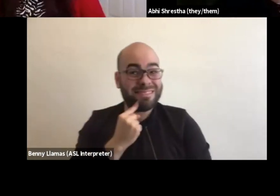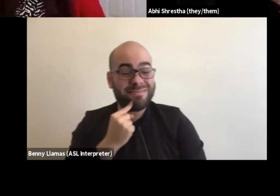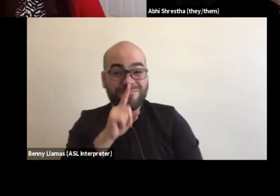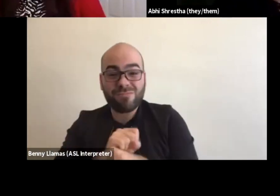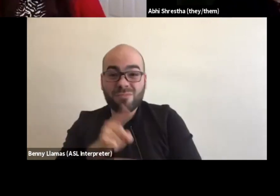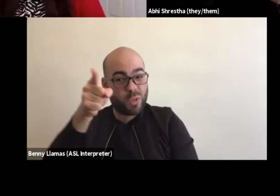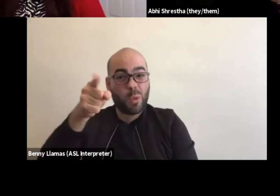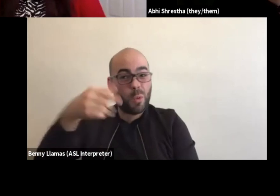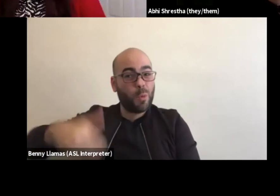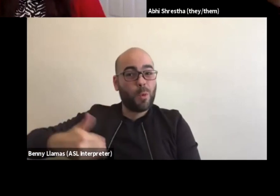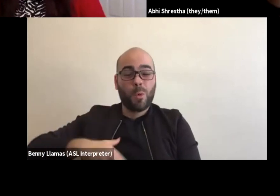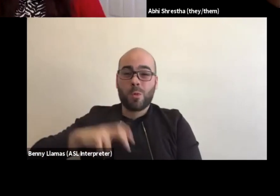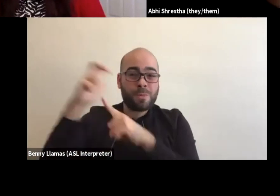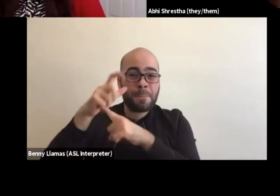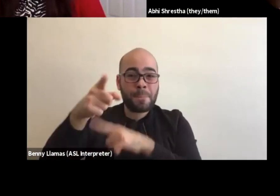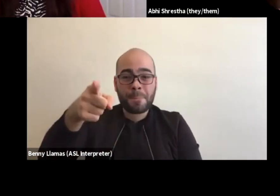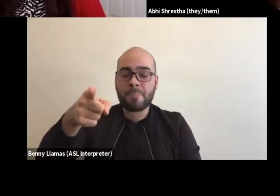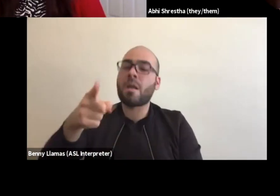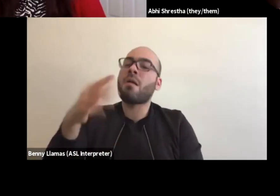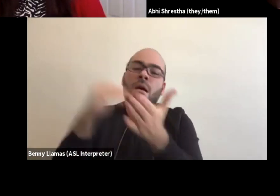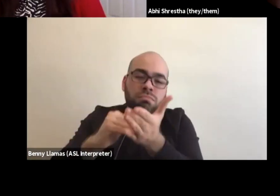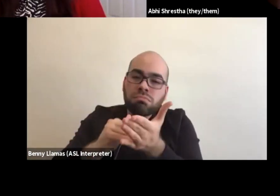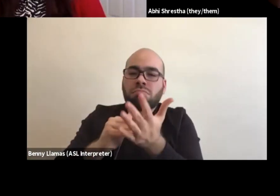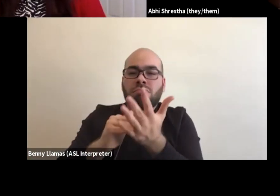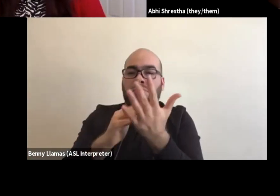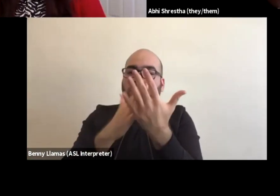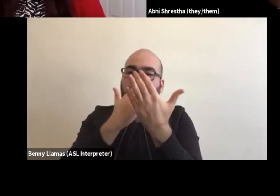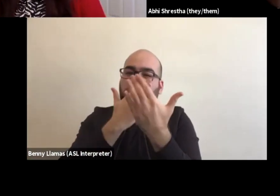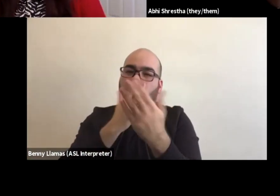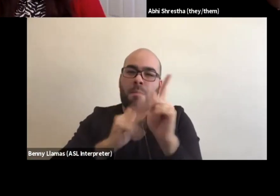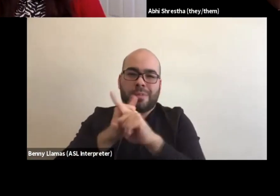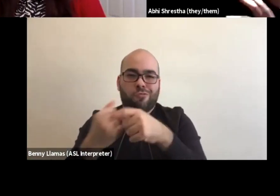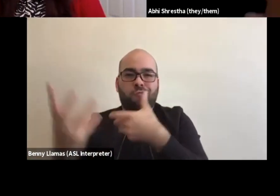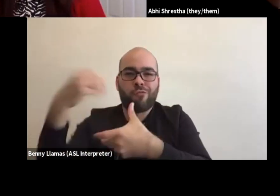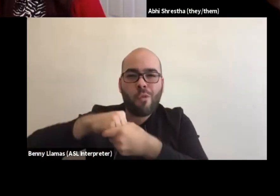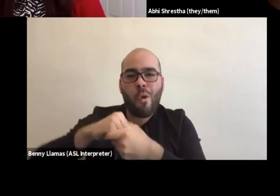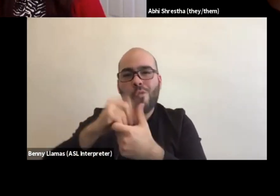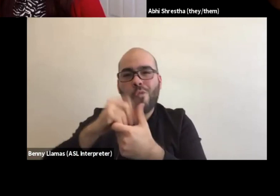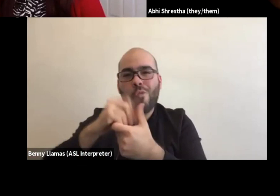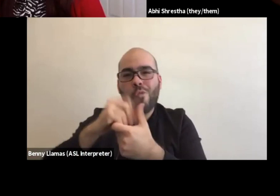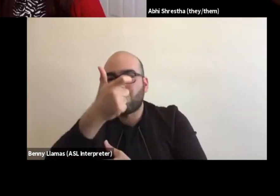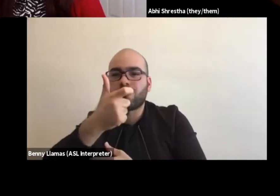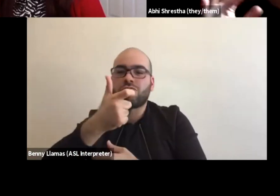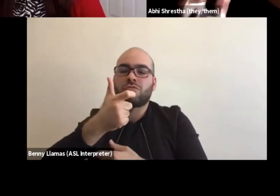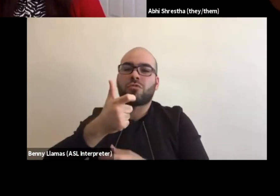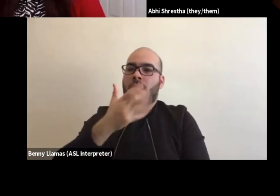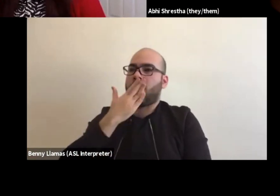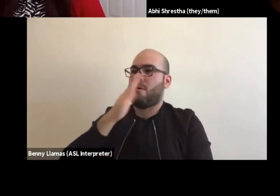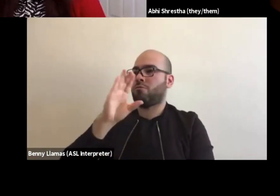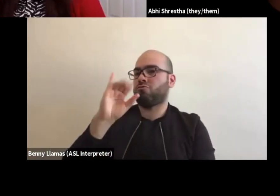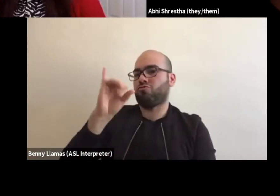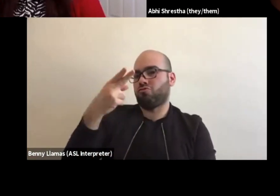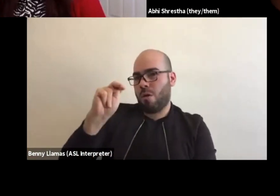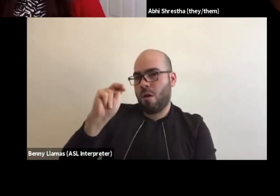also, I just want to, again, thank you for joining us. And John, thank you for putting Erika's bio in the chat as well for folks who want